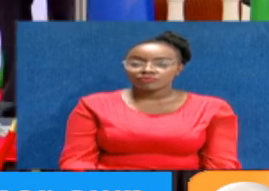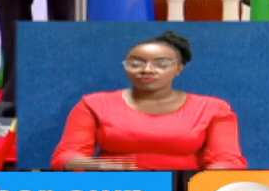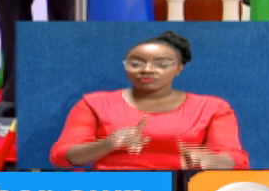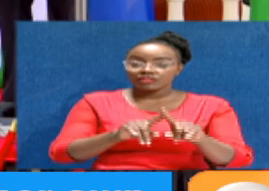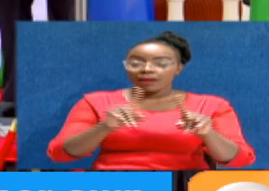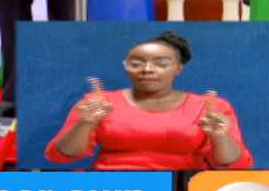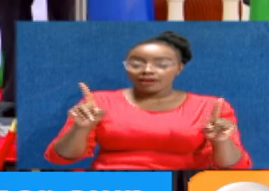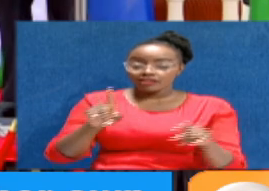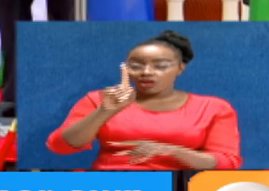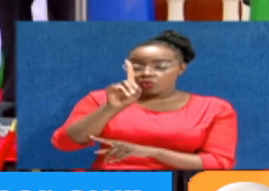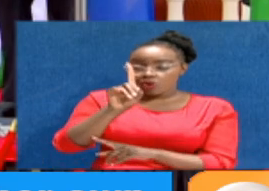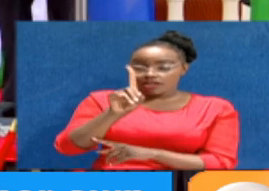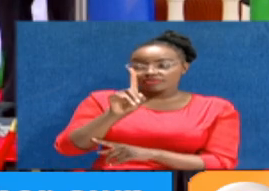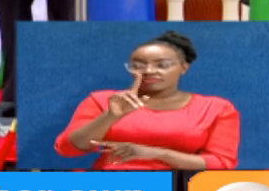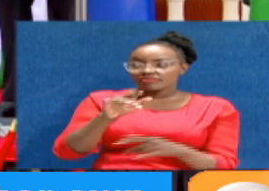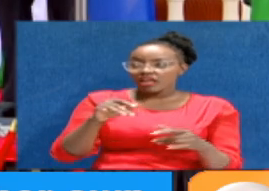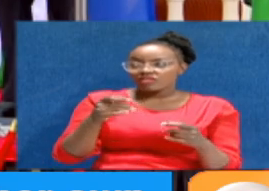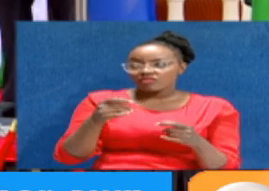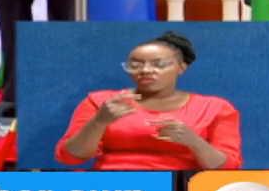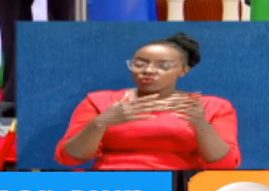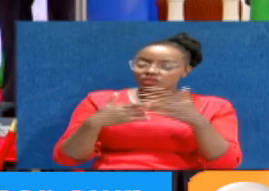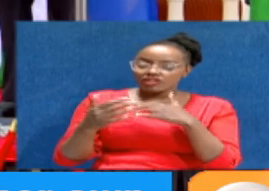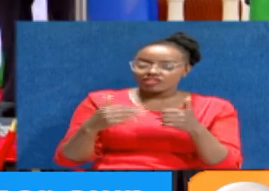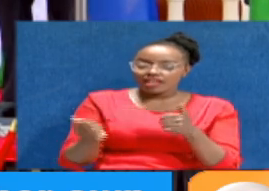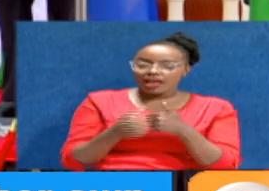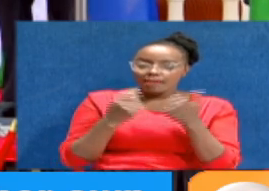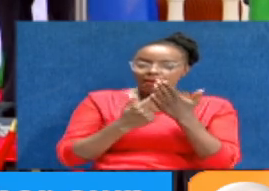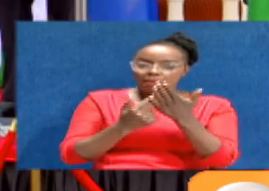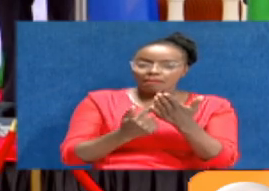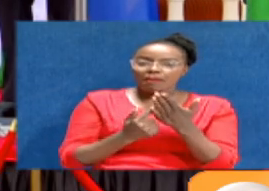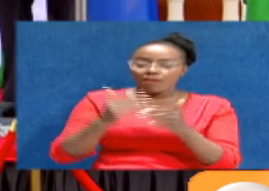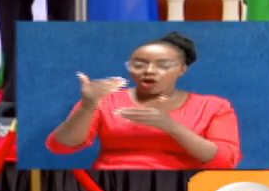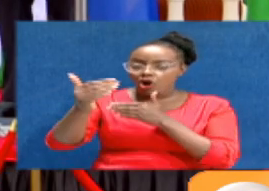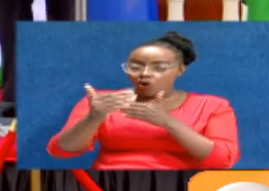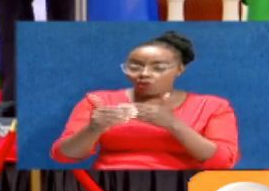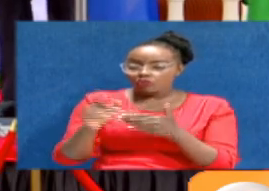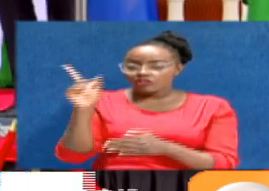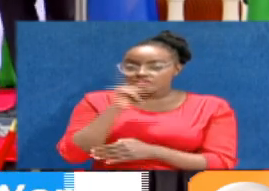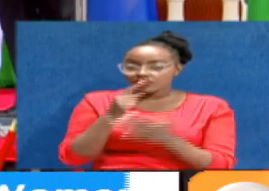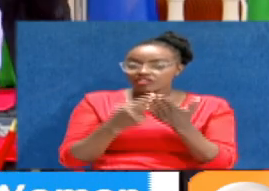Lakini pia kuna mmoja ambao unaendelea mazungumzo yako karibu kumalizika,